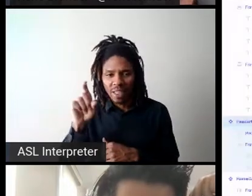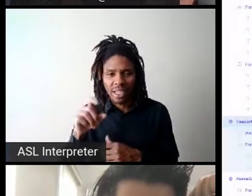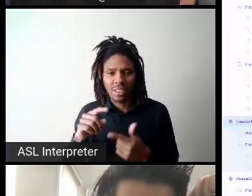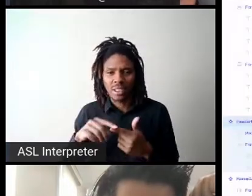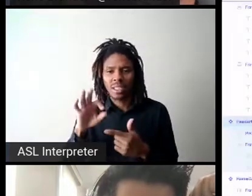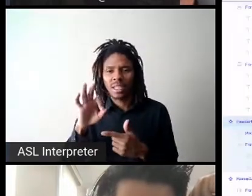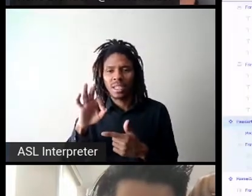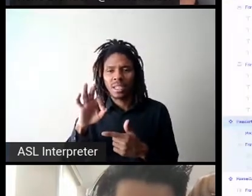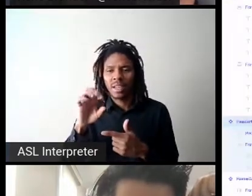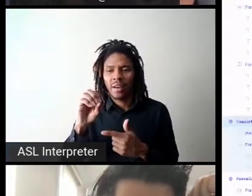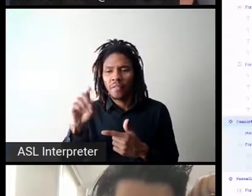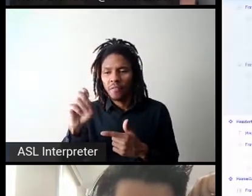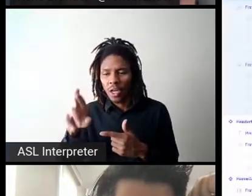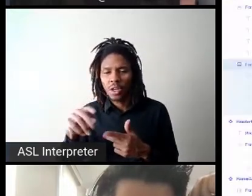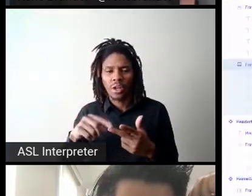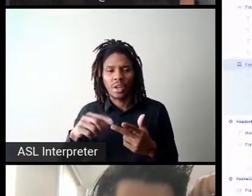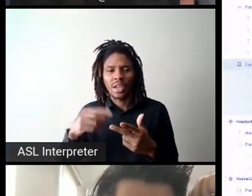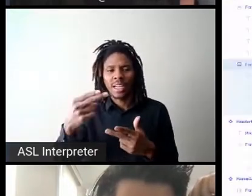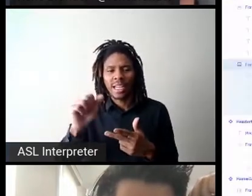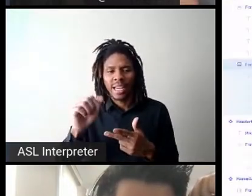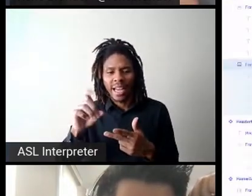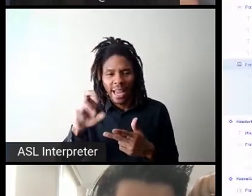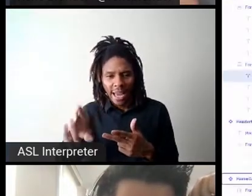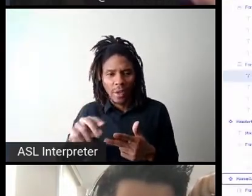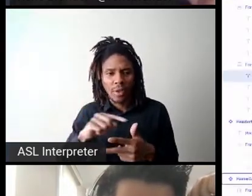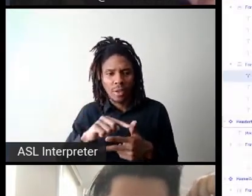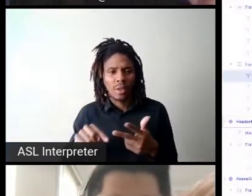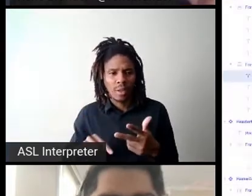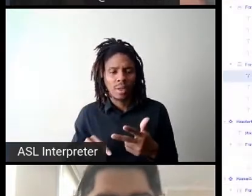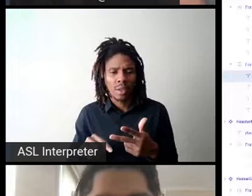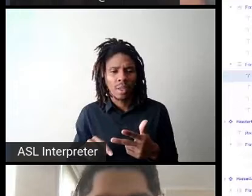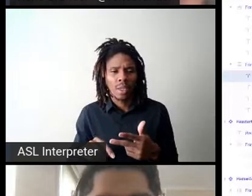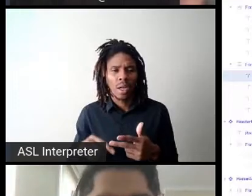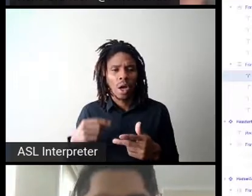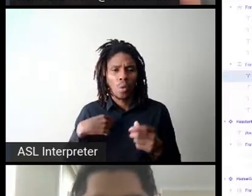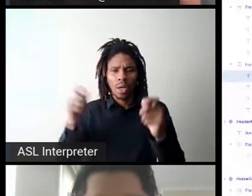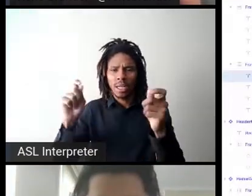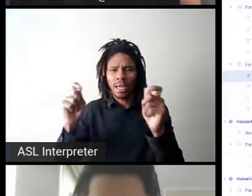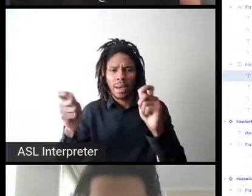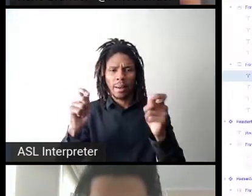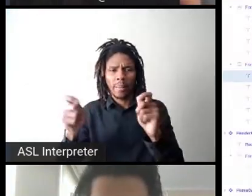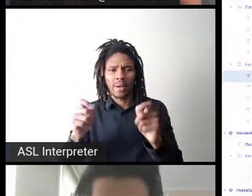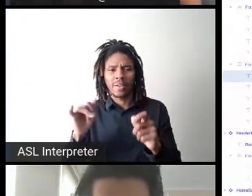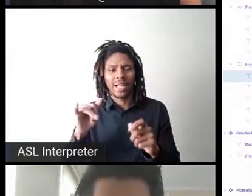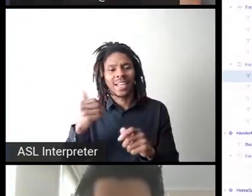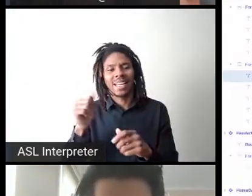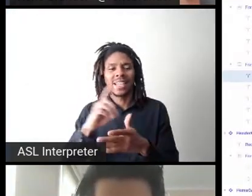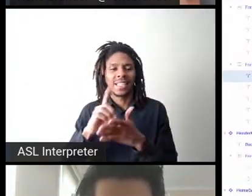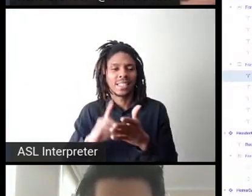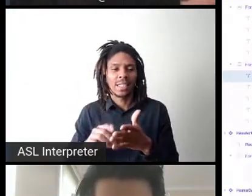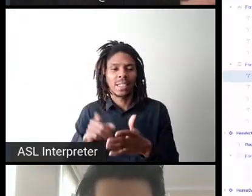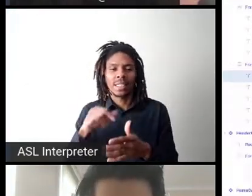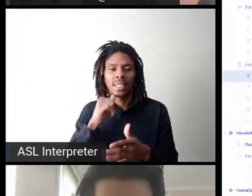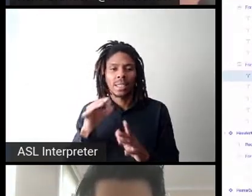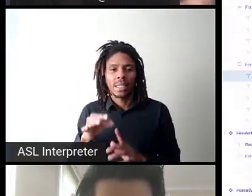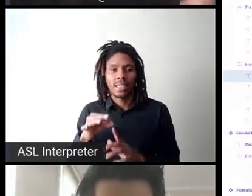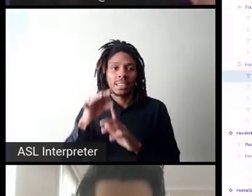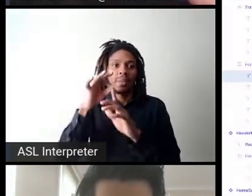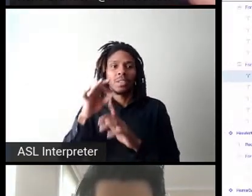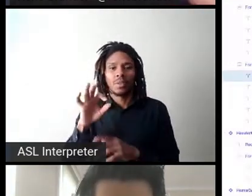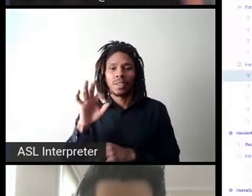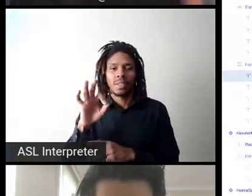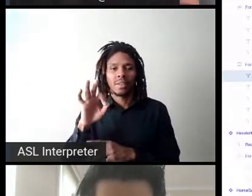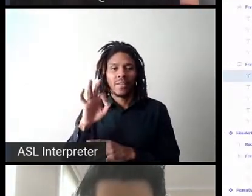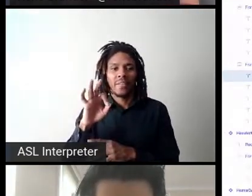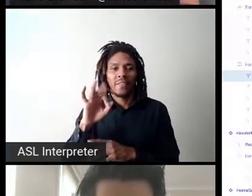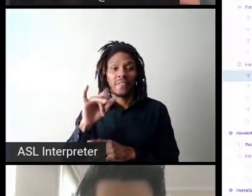and so on and so forth. And we can modify this like any designer would. Like, this is not some special Figma file. This is